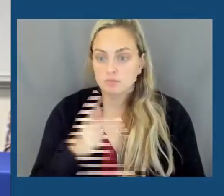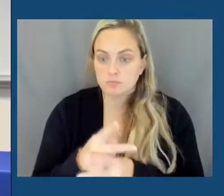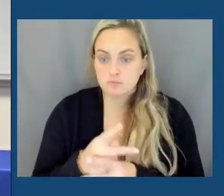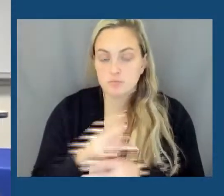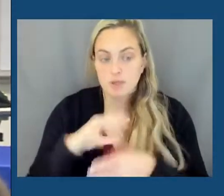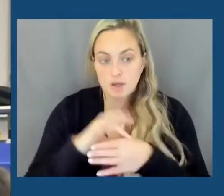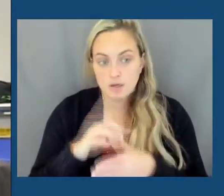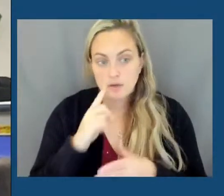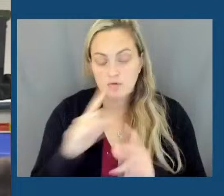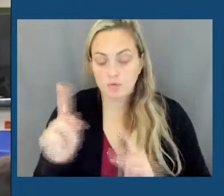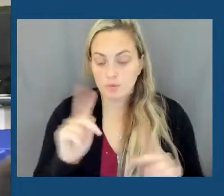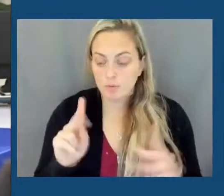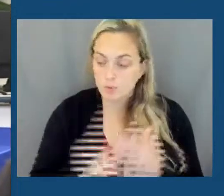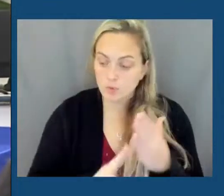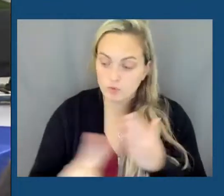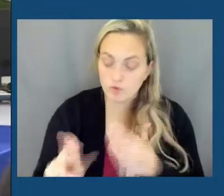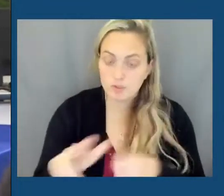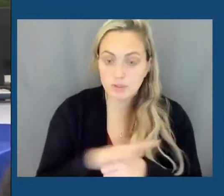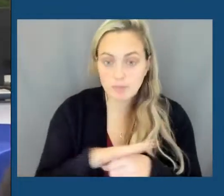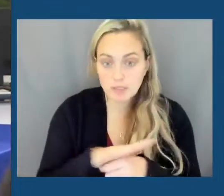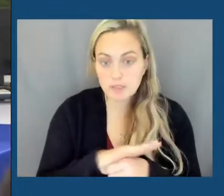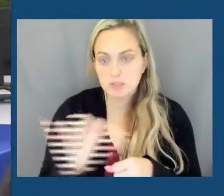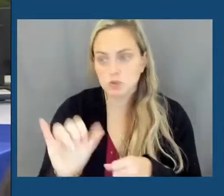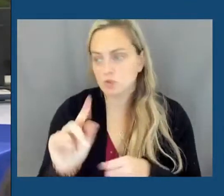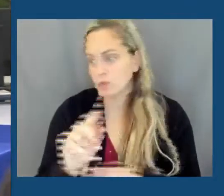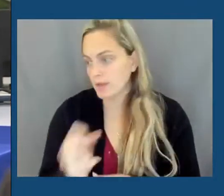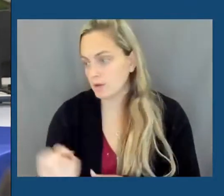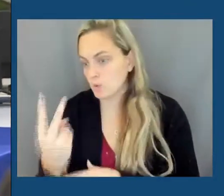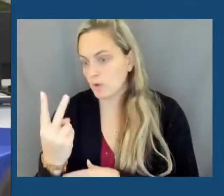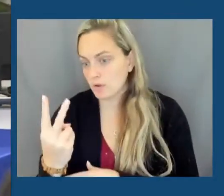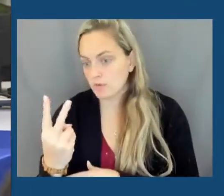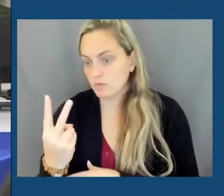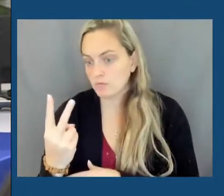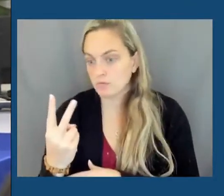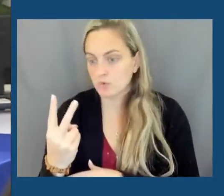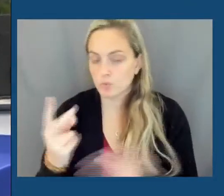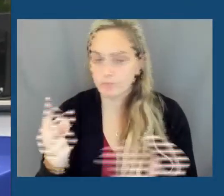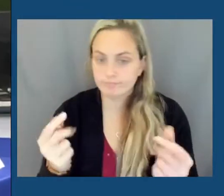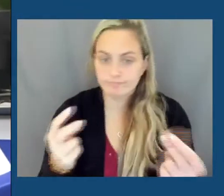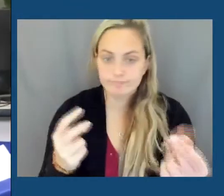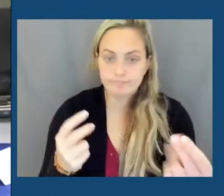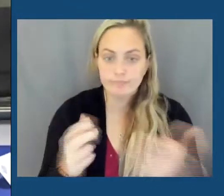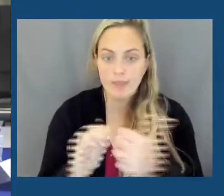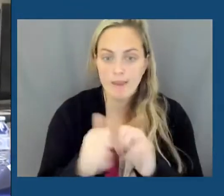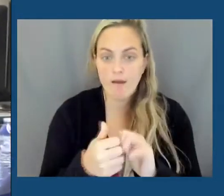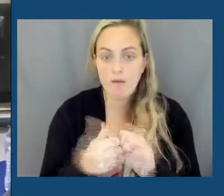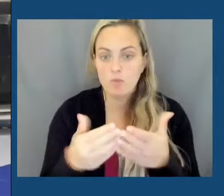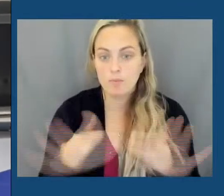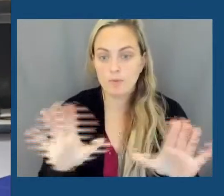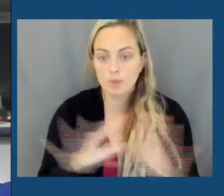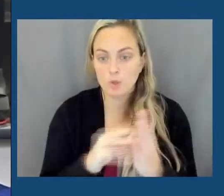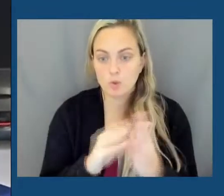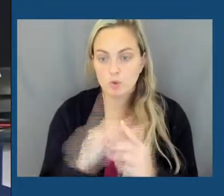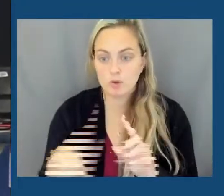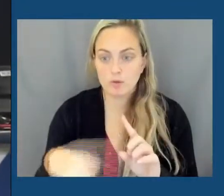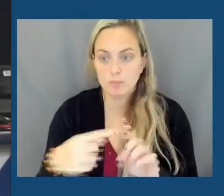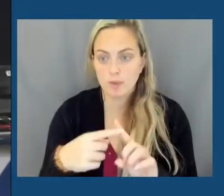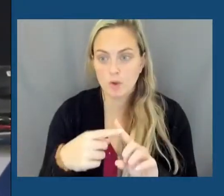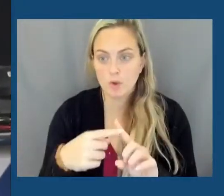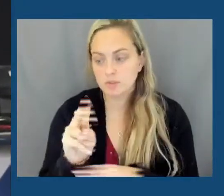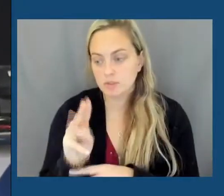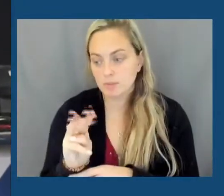those in university spaces as well as K-12 to accelerate the ways in which the public can learn about